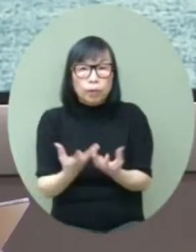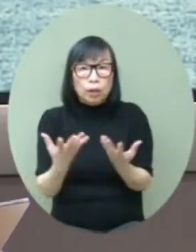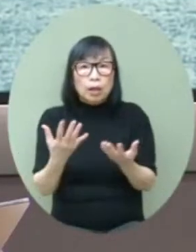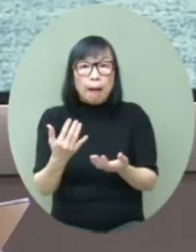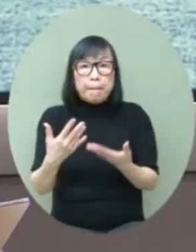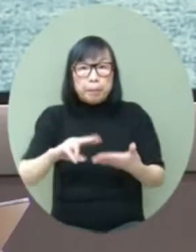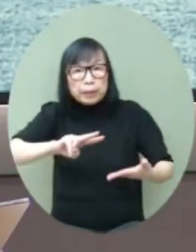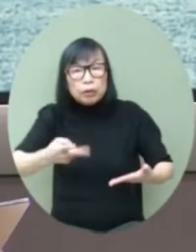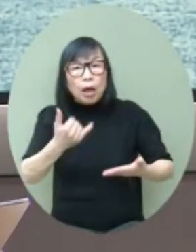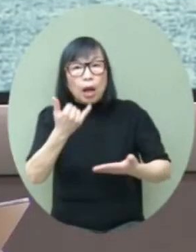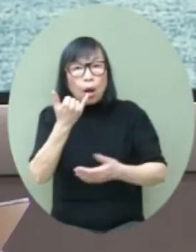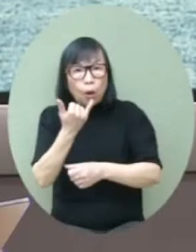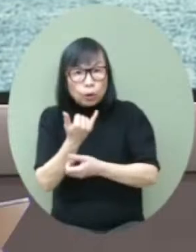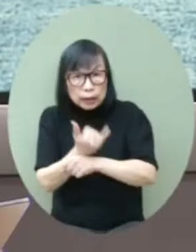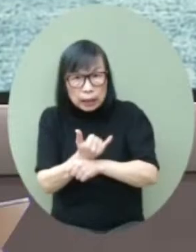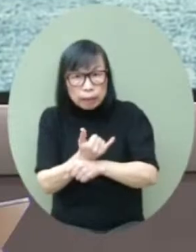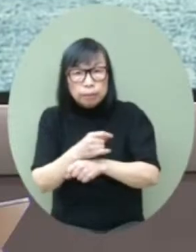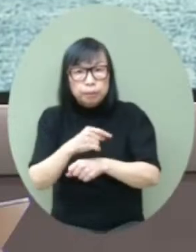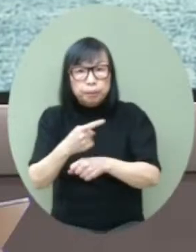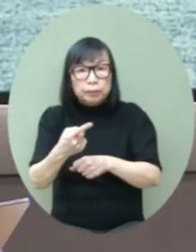the appearance of this case,